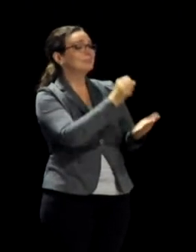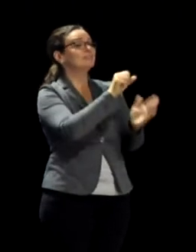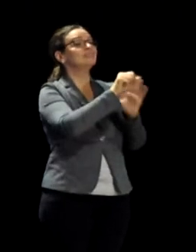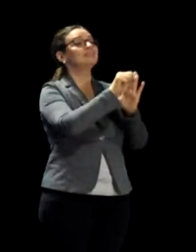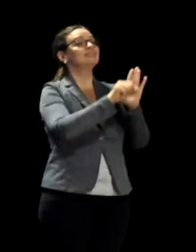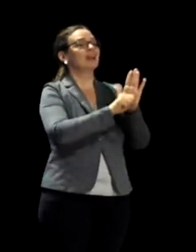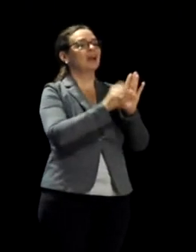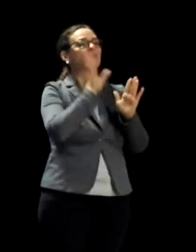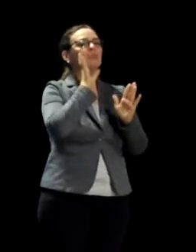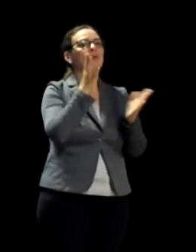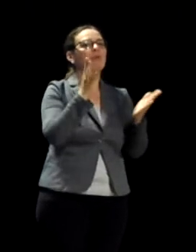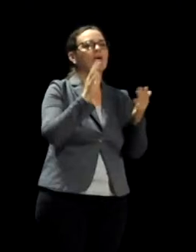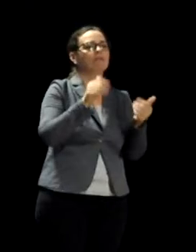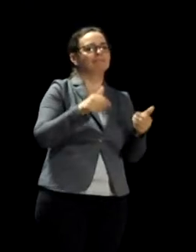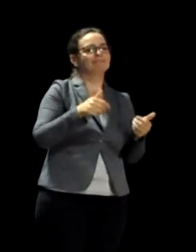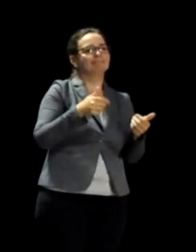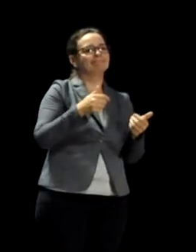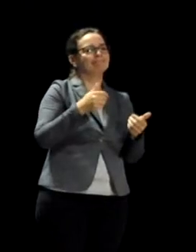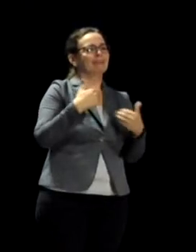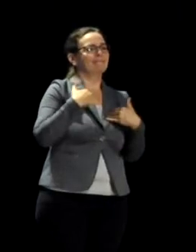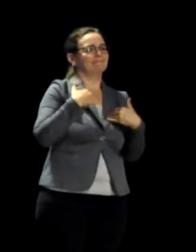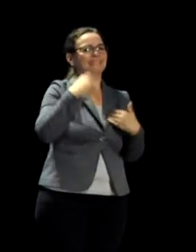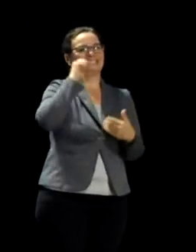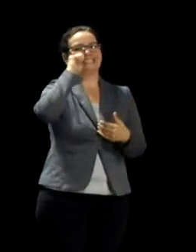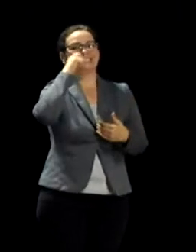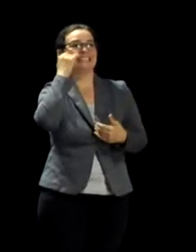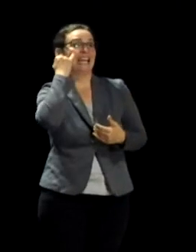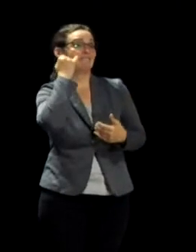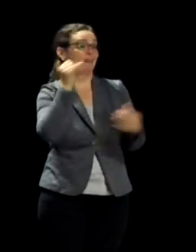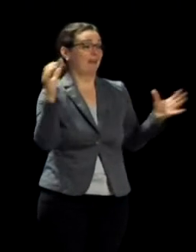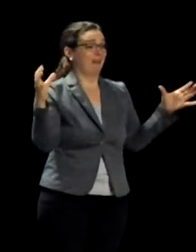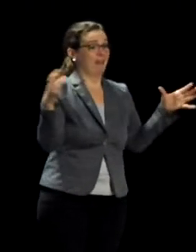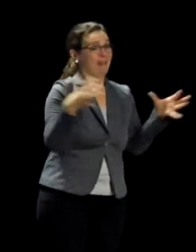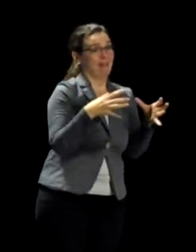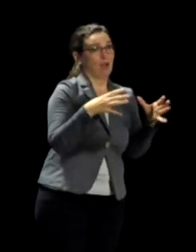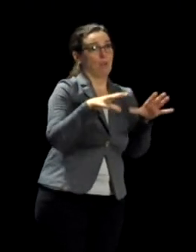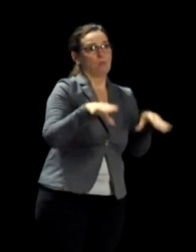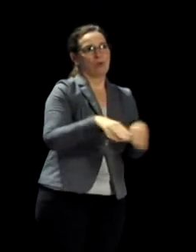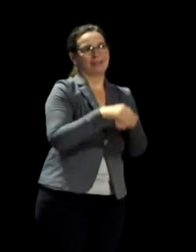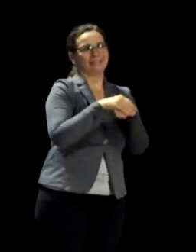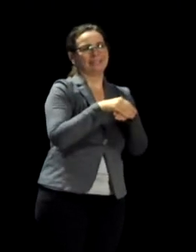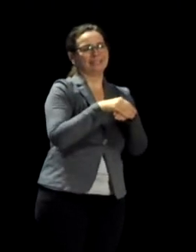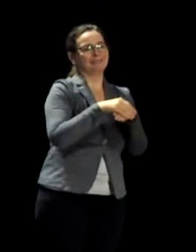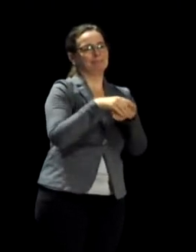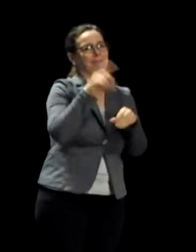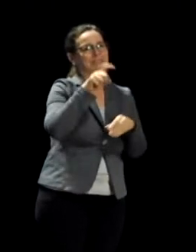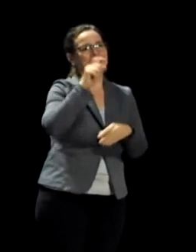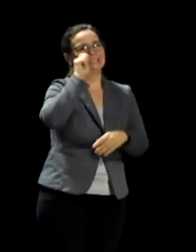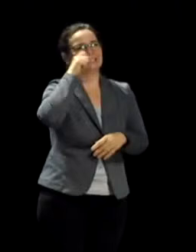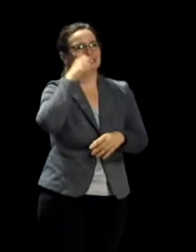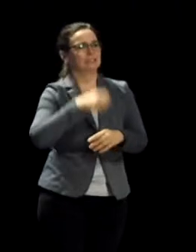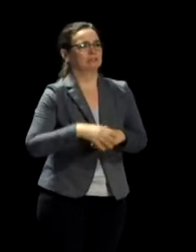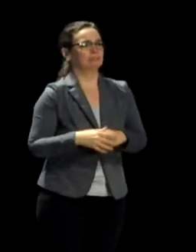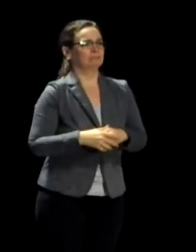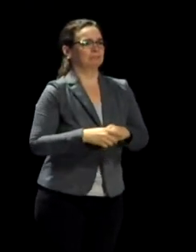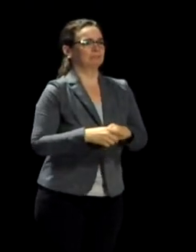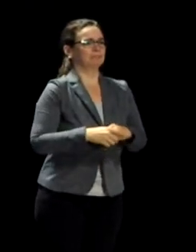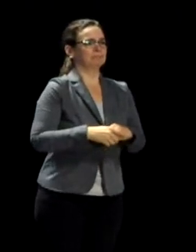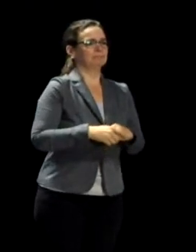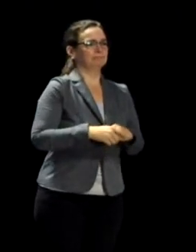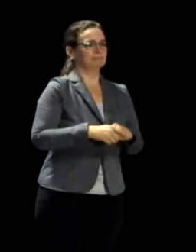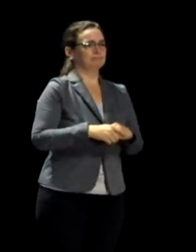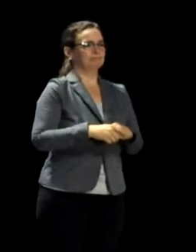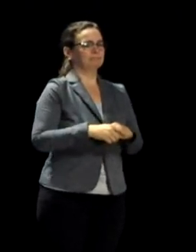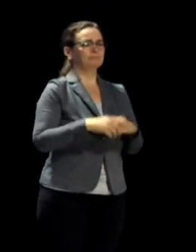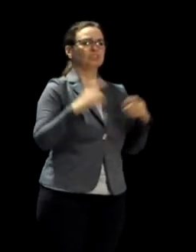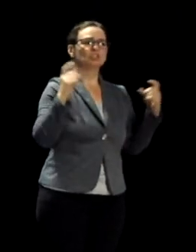see. How about fitness centers, gyms, movie theaters? I think people expected guidance to be paired with the malls. To their disappointment, it wasn't. What's the status of those